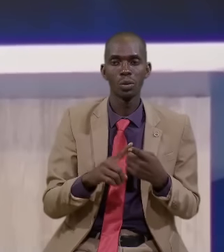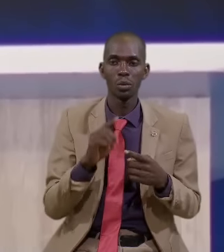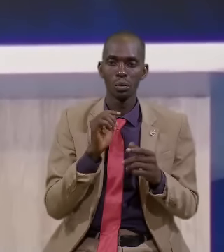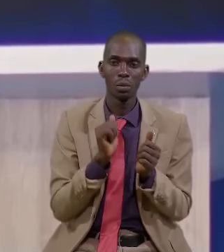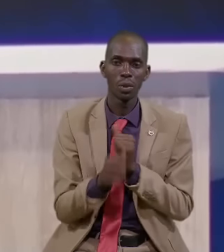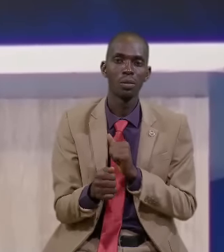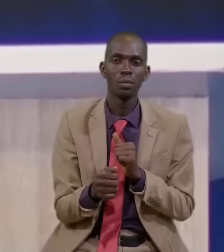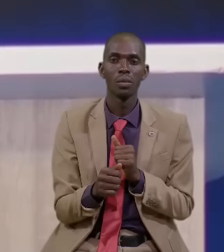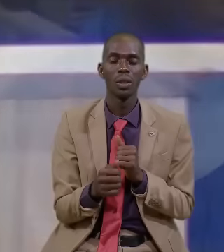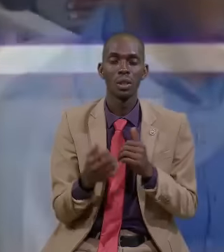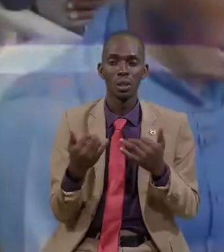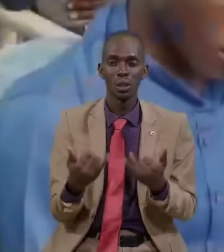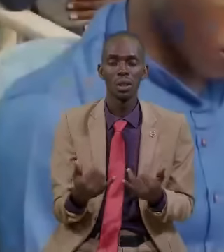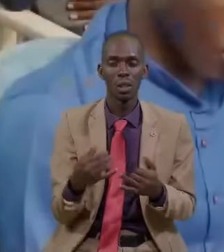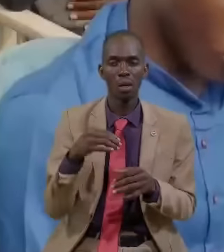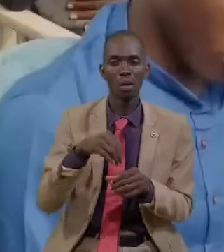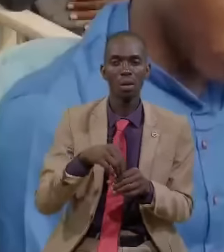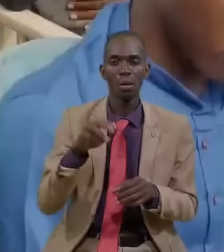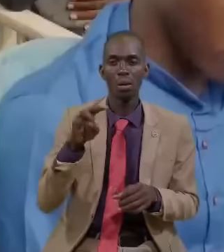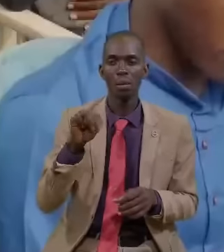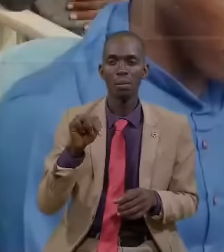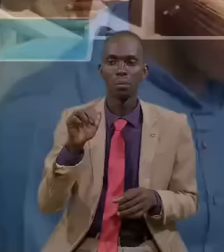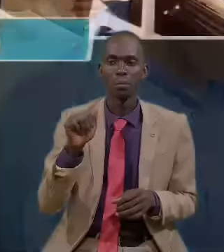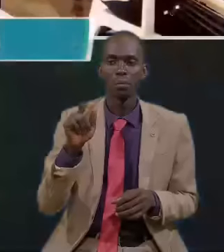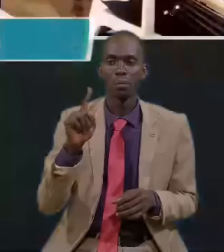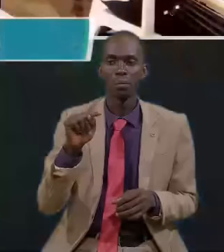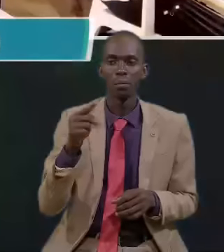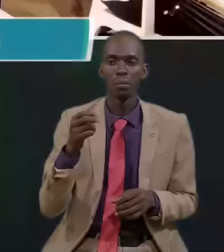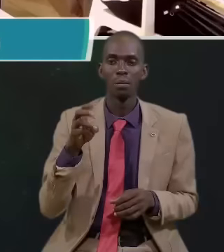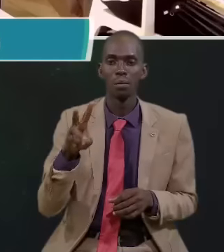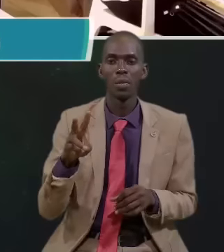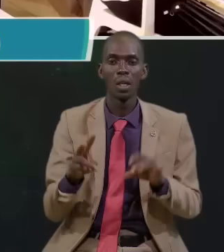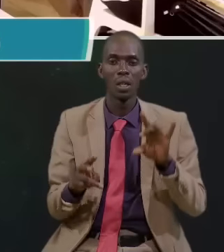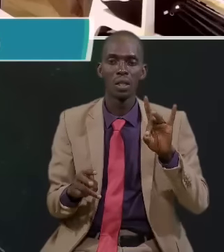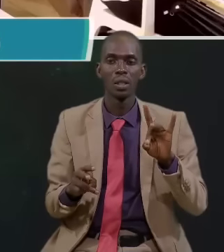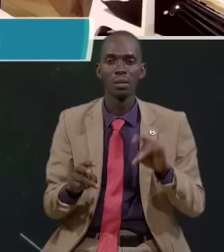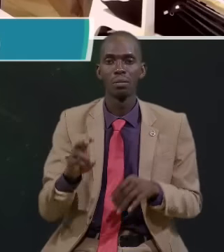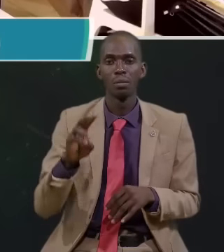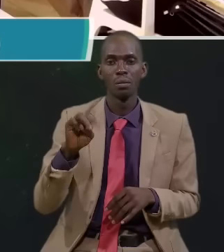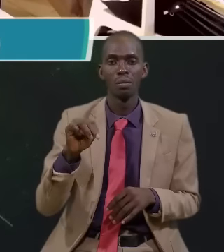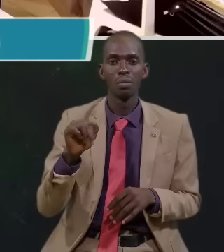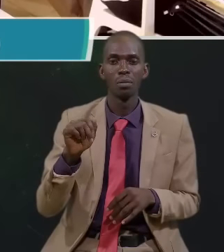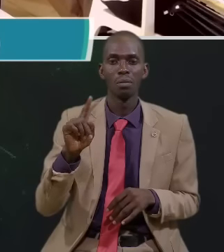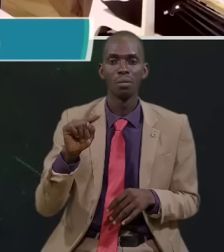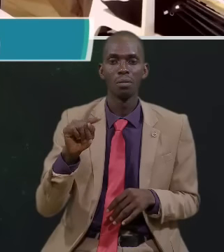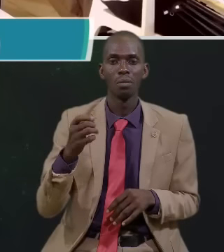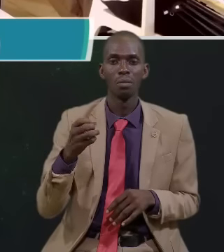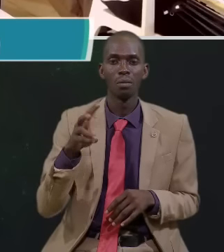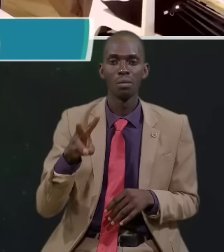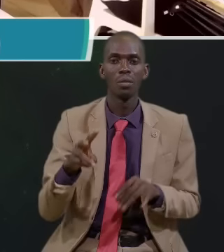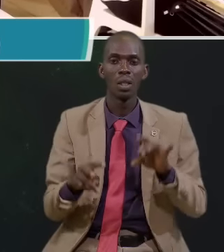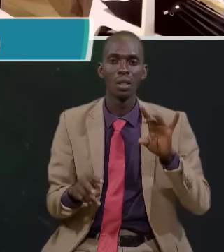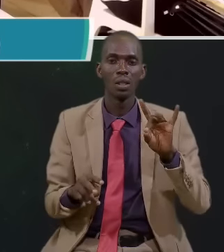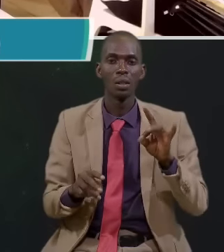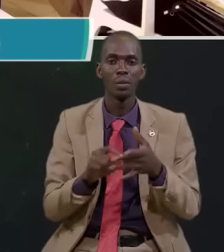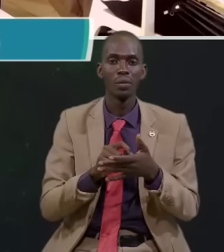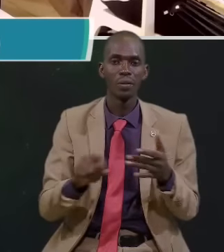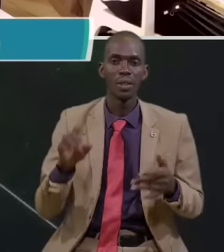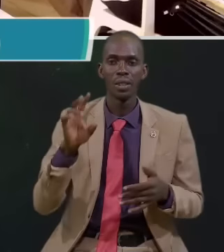to Matthew now, chapter 8, reading from verse 7. Matthew chapter 8, verse